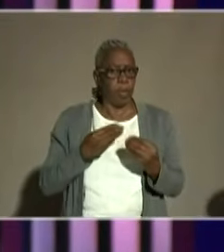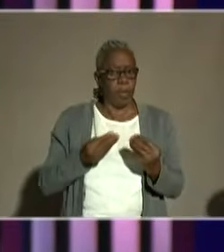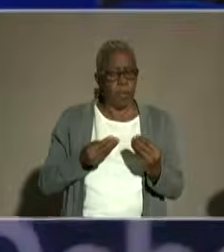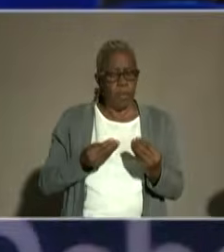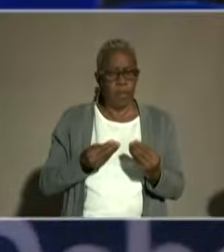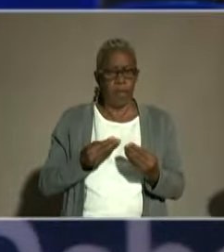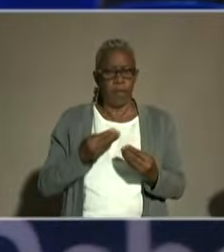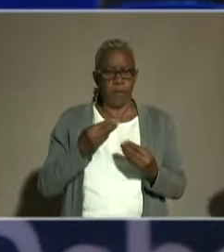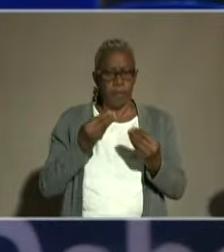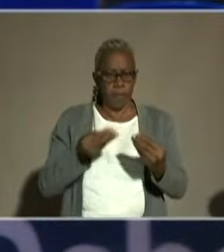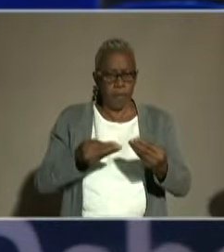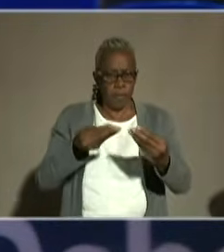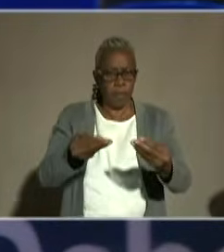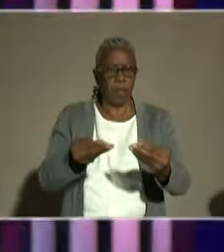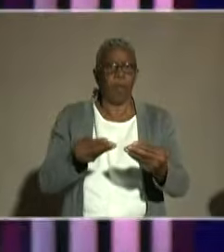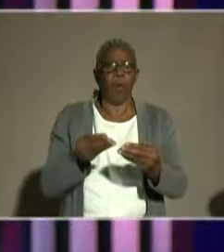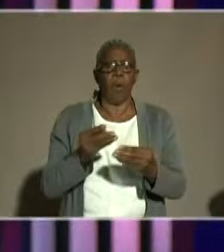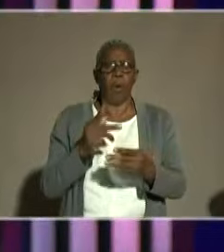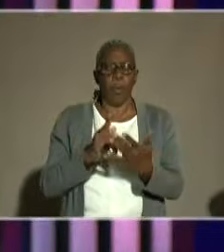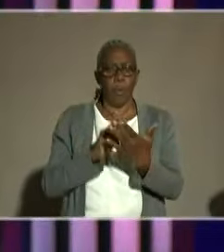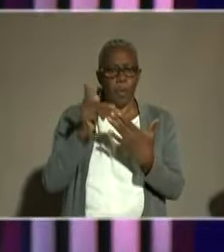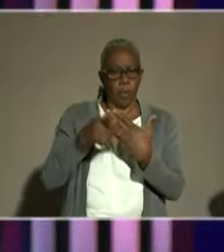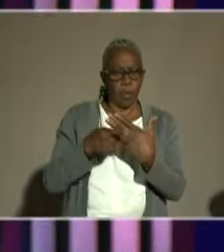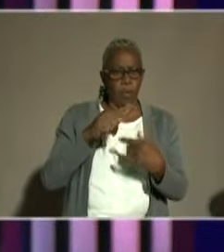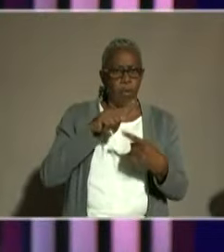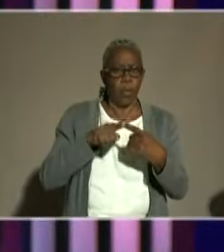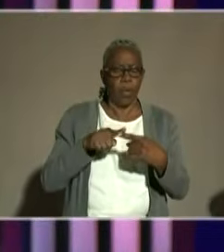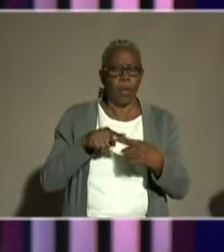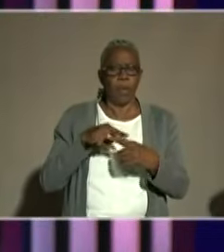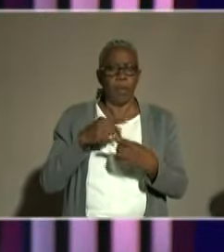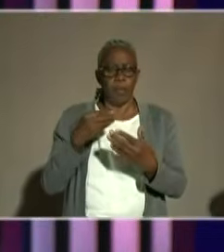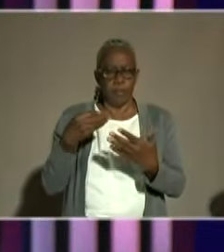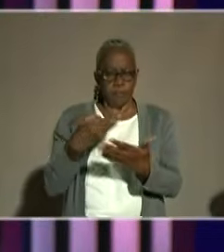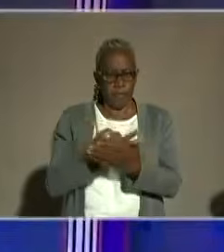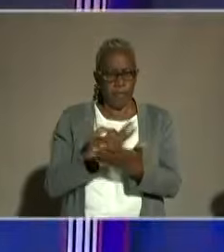comfortably come April next year, when the fiscal year starts.